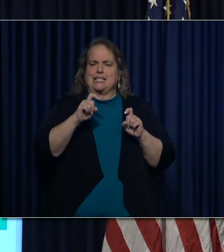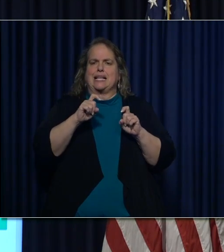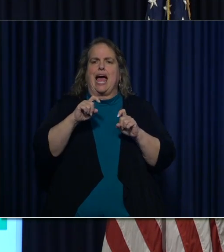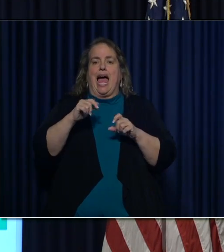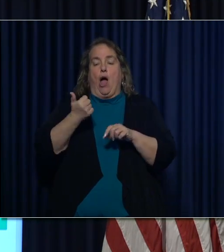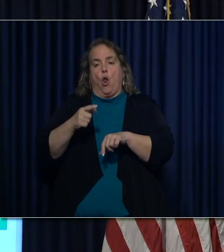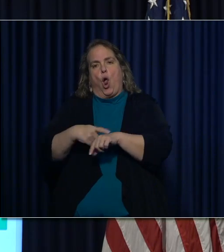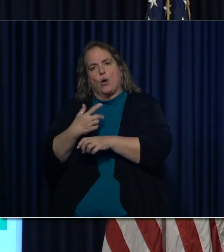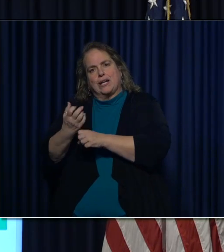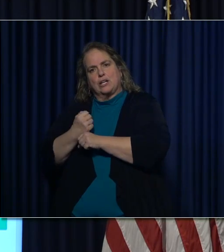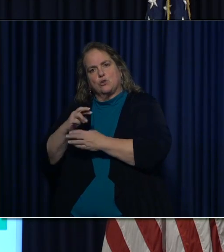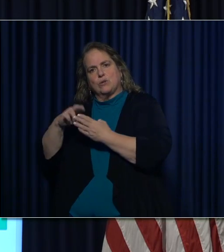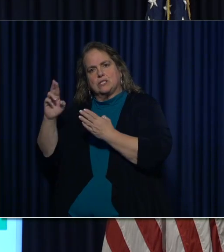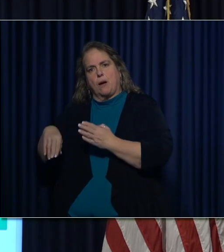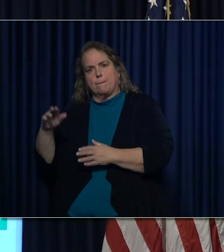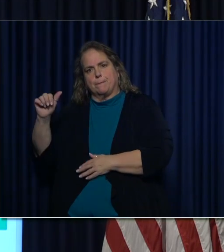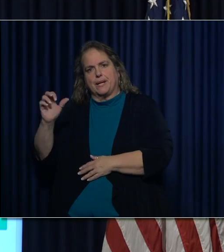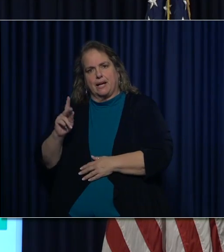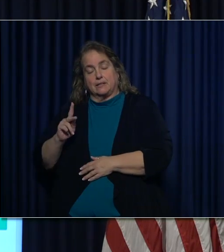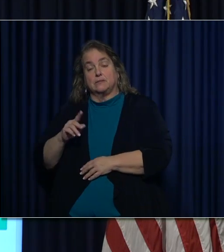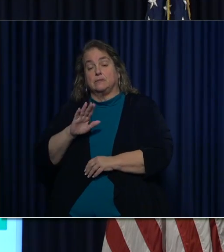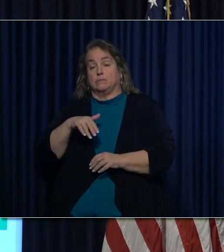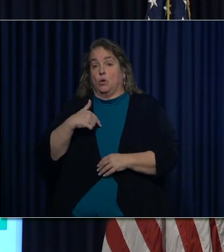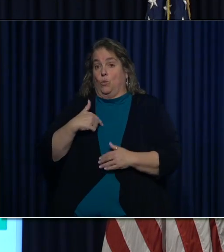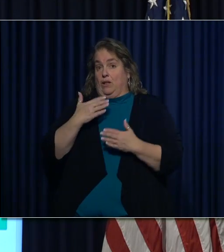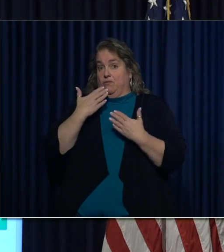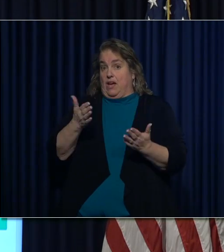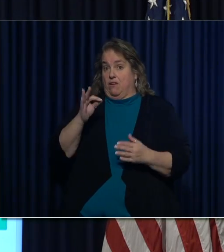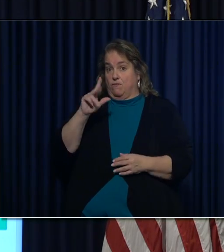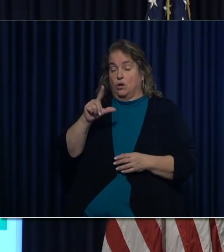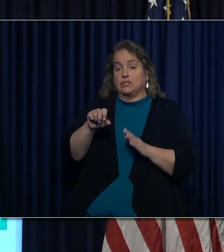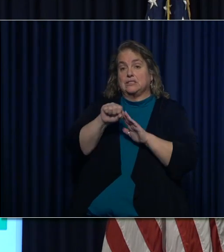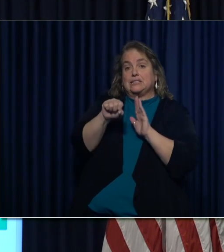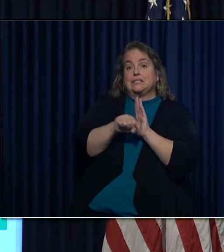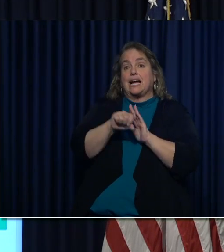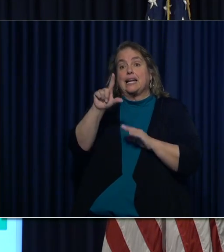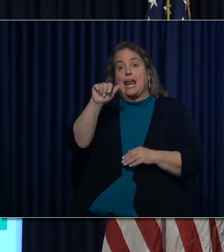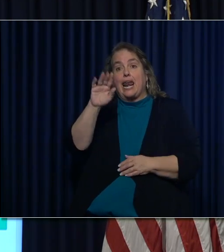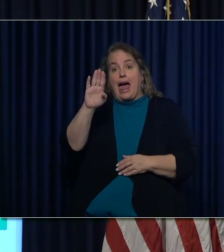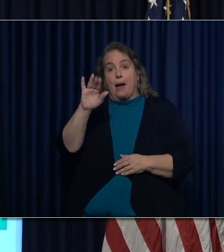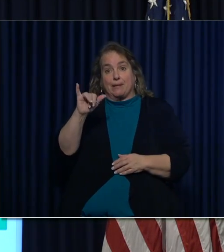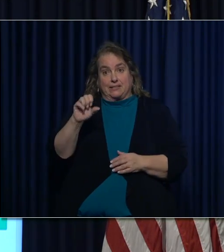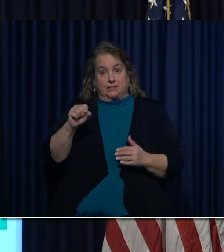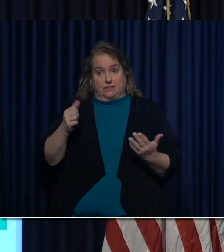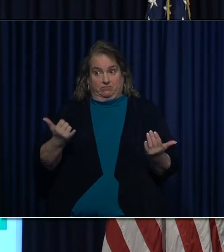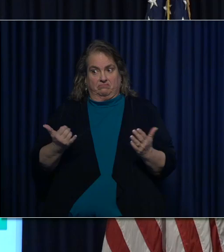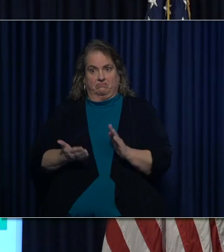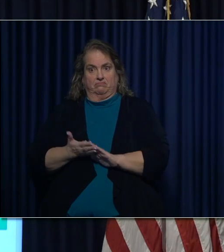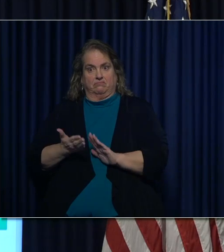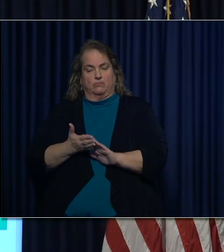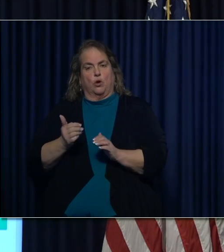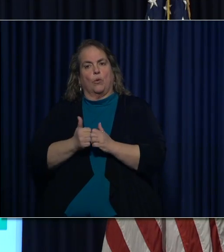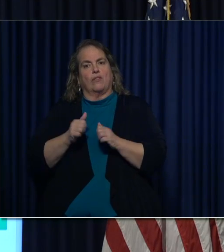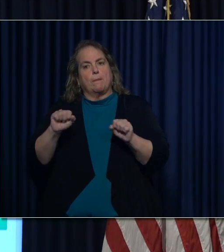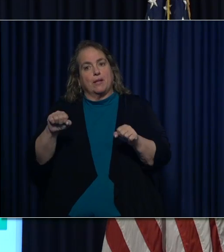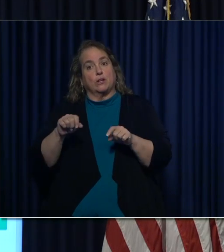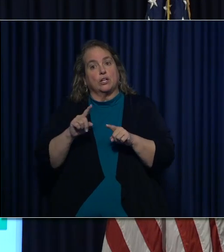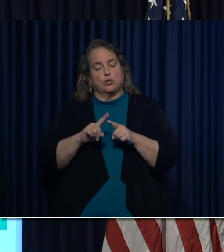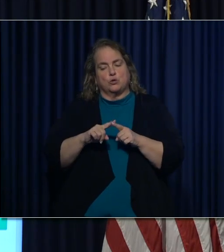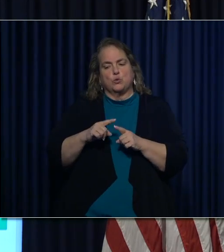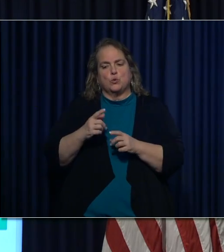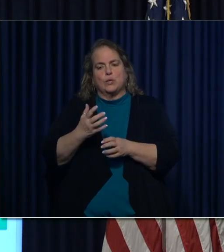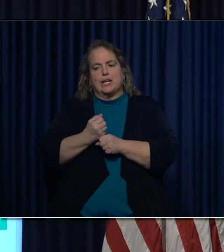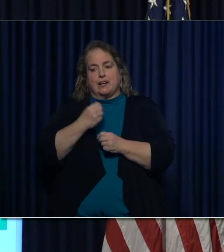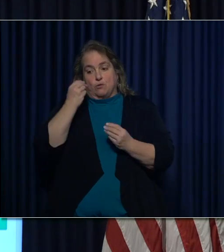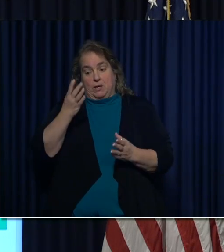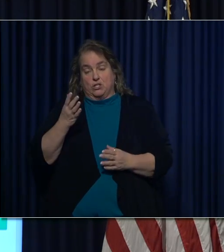those results? Well, we are very thankful that the state lab is up and running with the ability to turn this around.